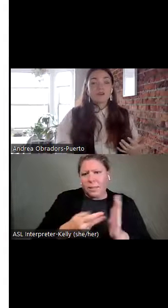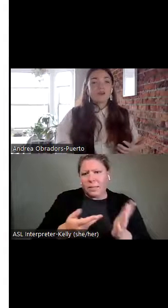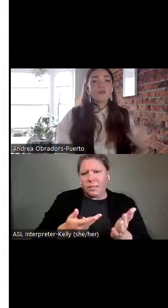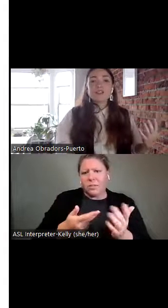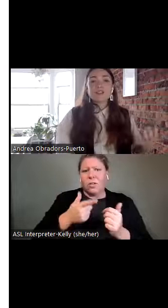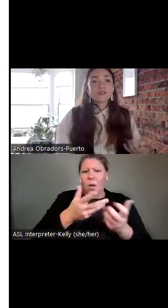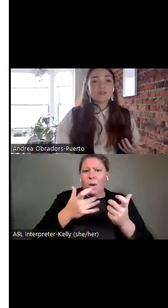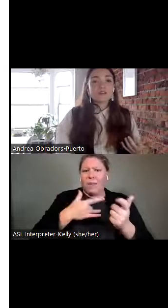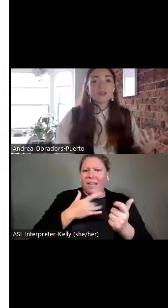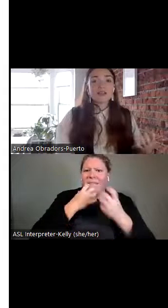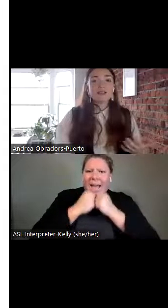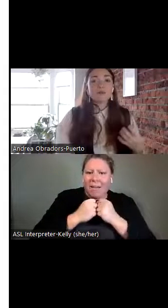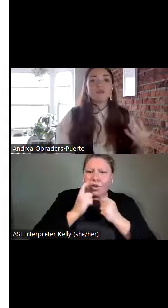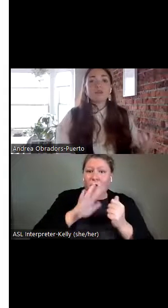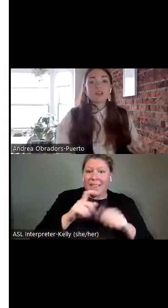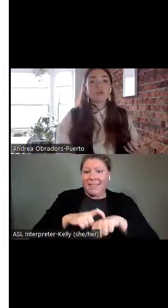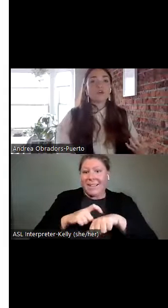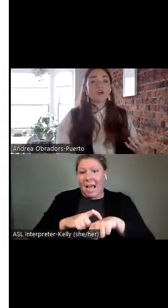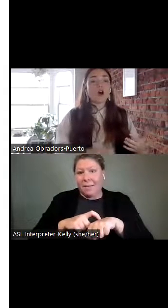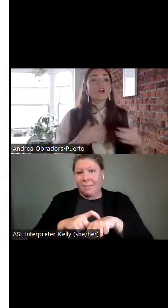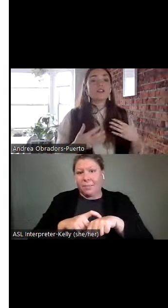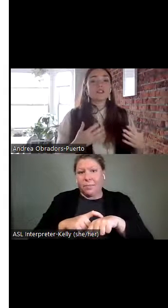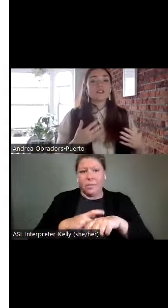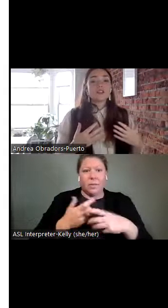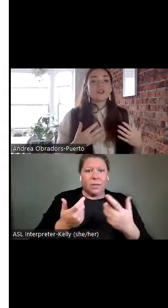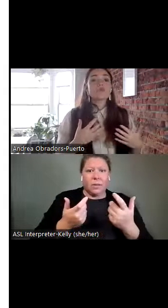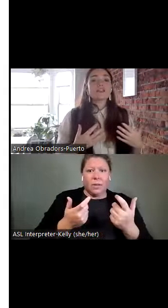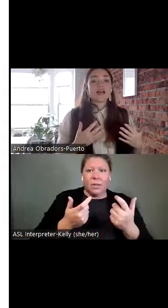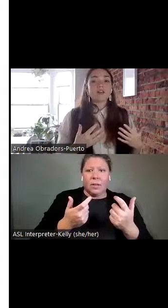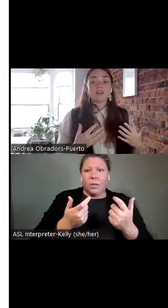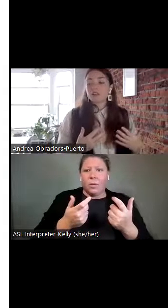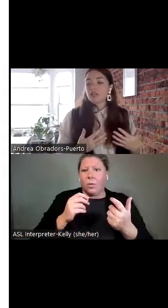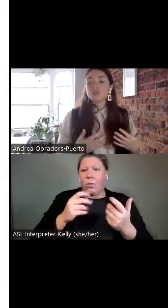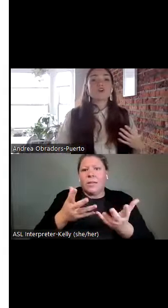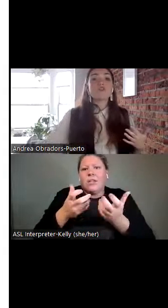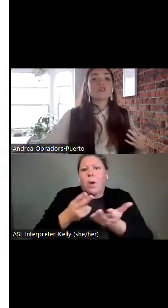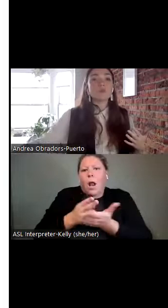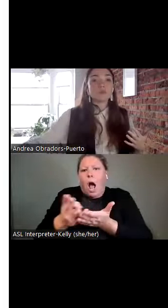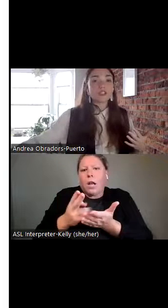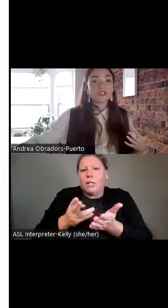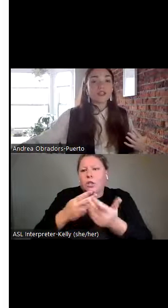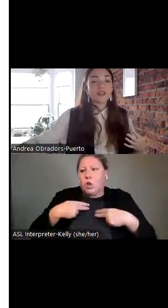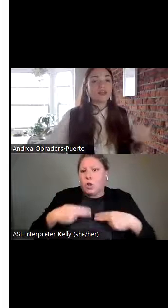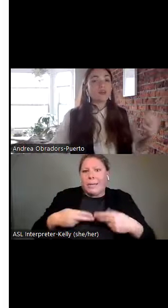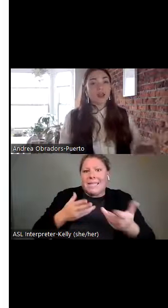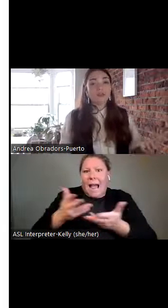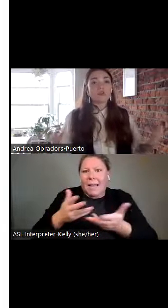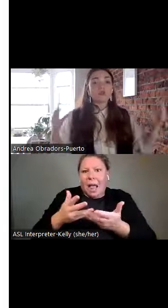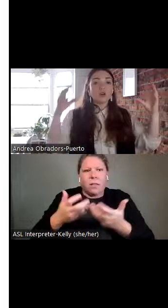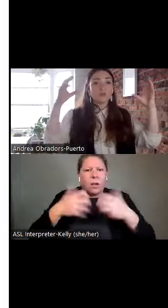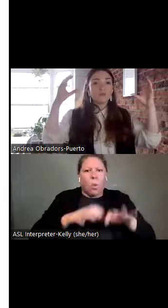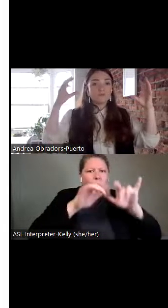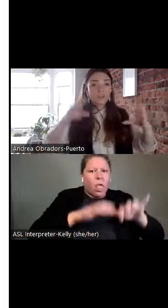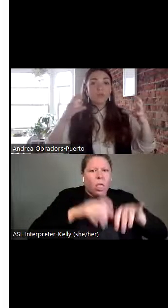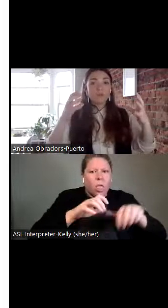time, or maybe just basically time to debrief, or honest human dialogue, talk to a real person, and that couldn't happen